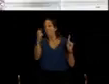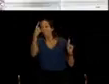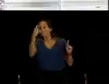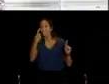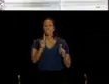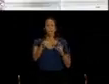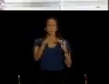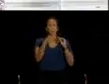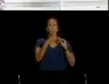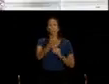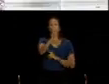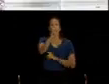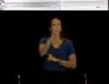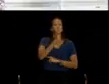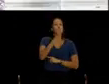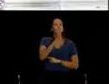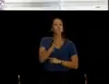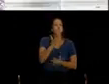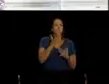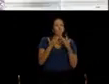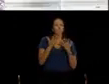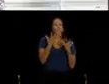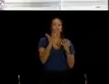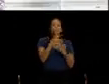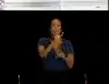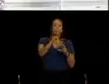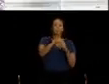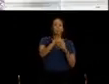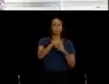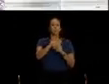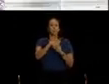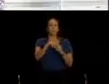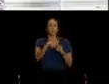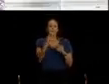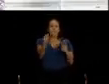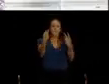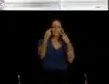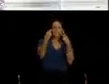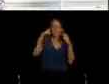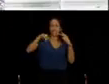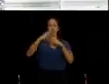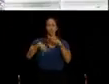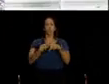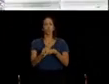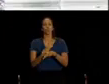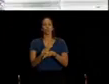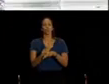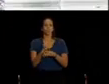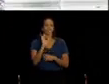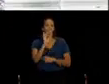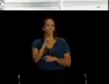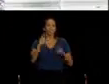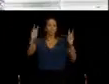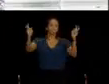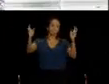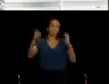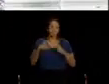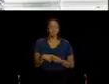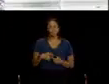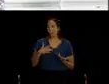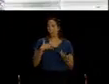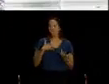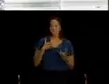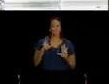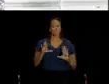just desperate to exist in the world and be proud of that. And I find myself so grateful to be here today